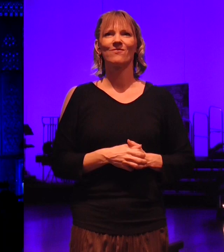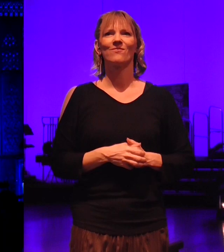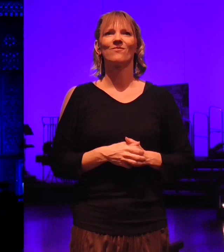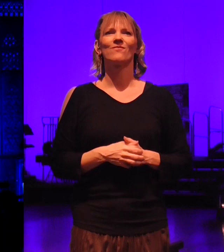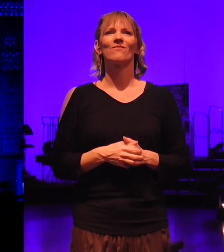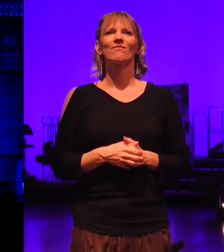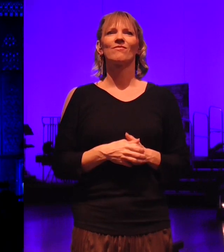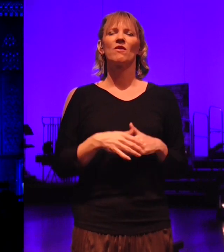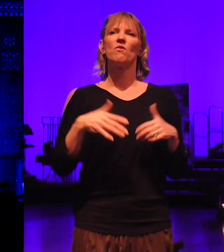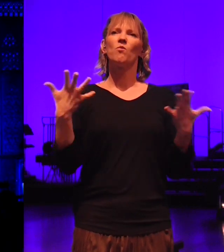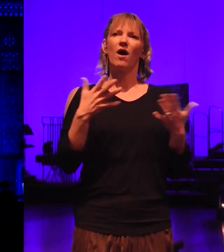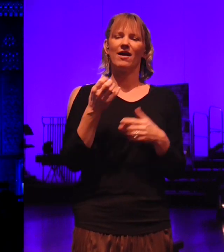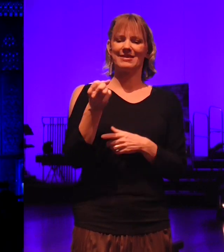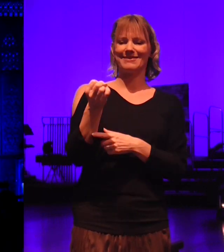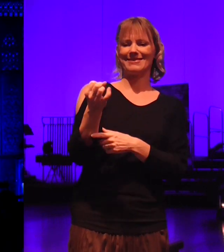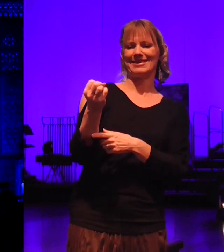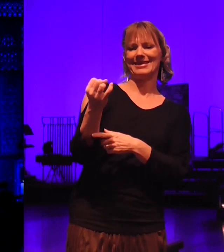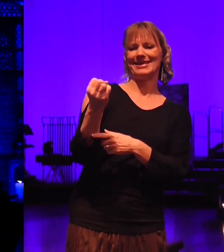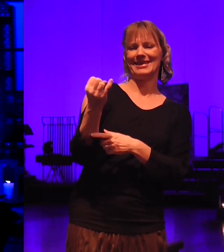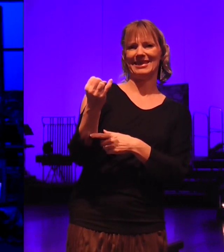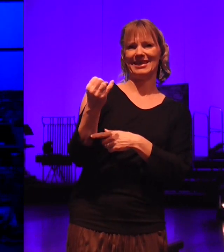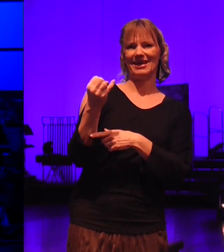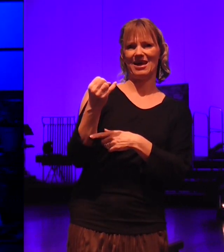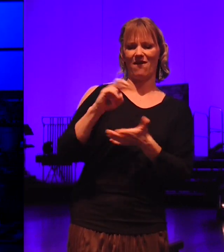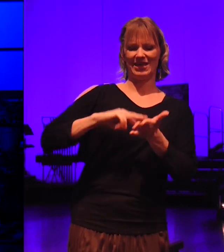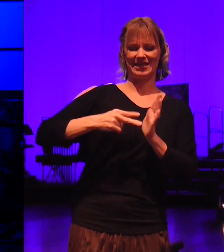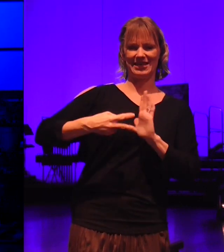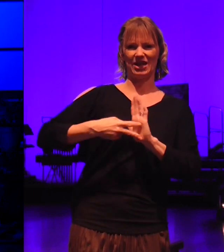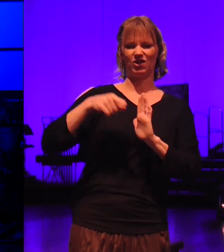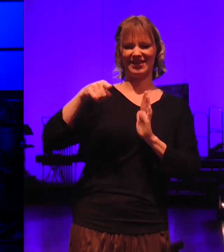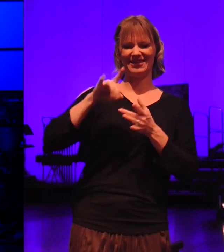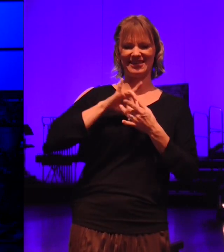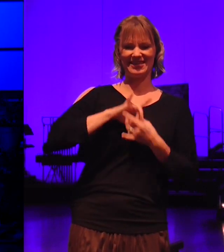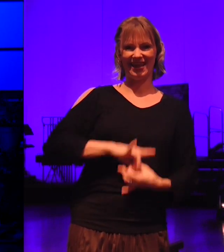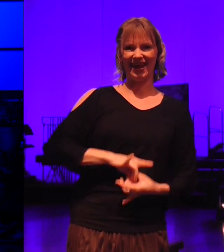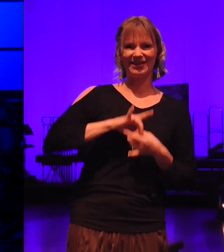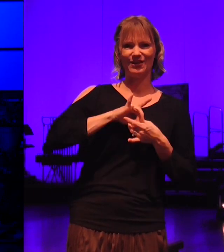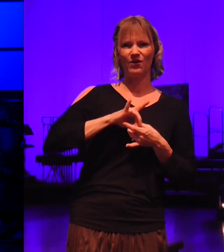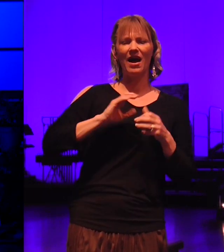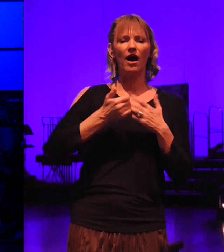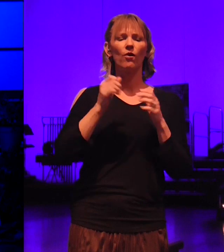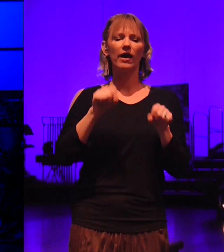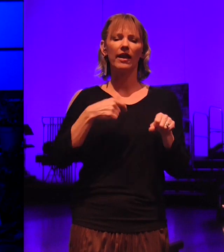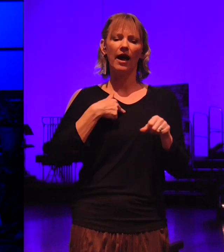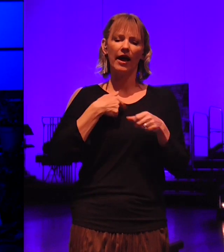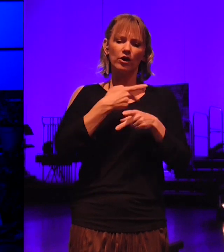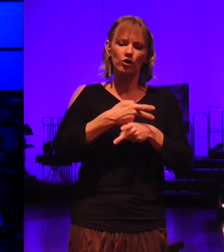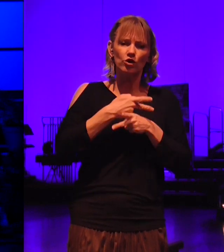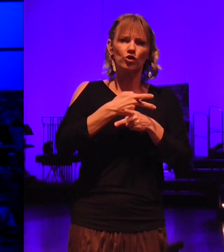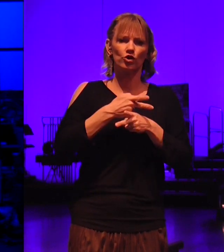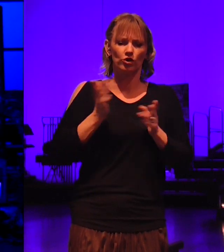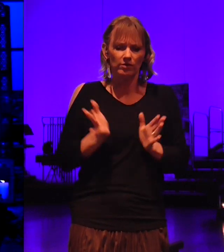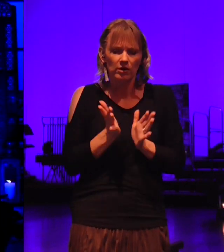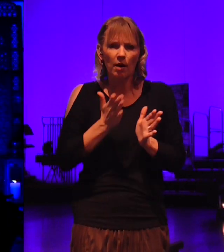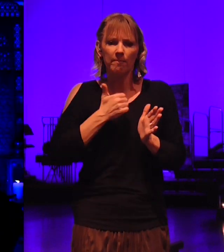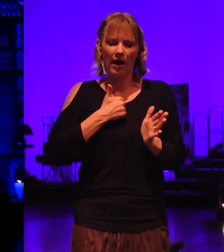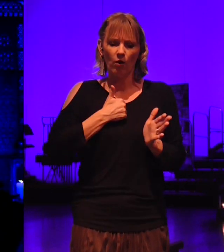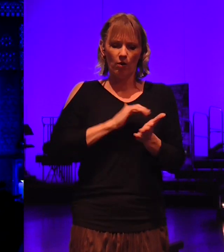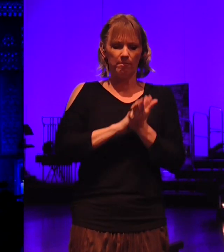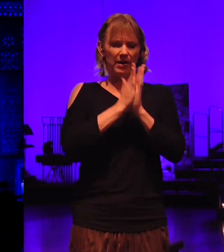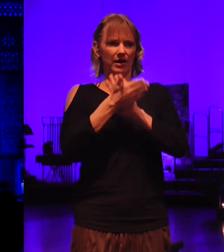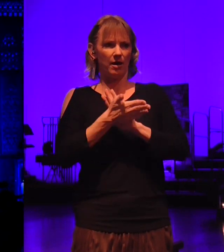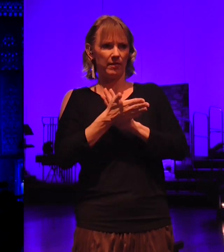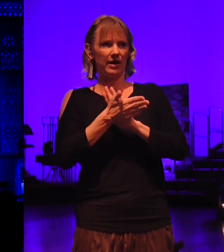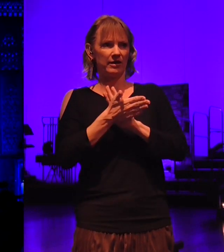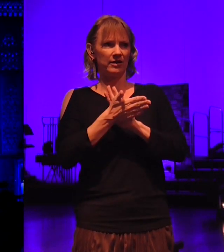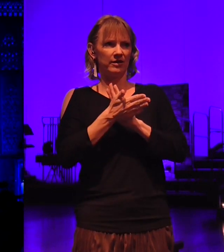What seed of my intention is this tied to? And how can I nurture my own becoming to get what I want